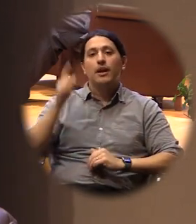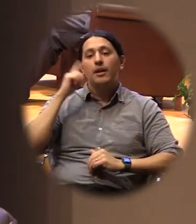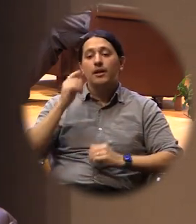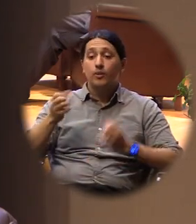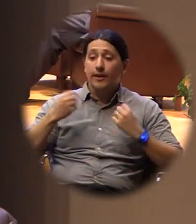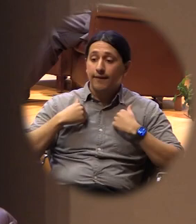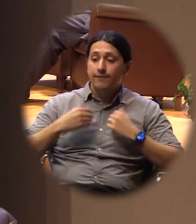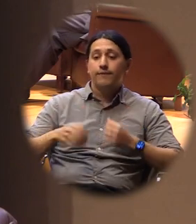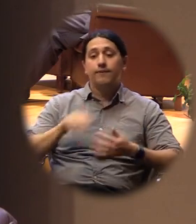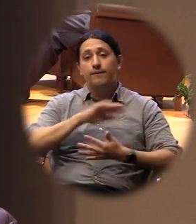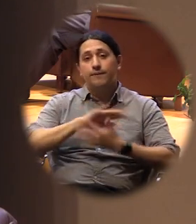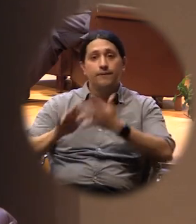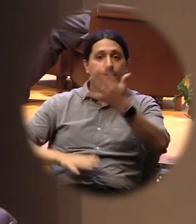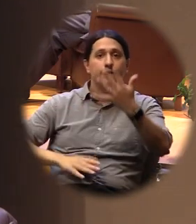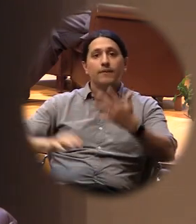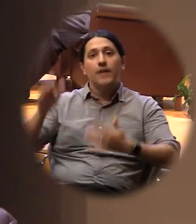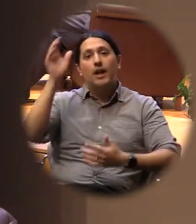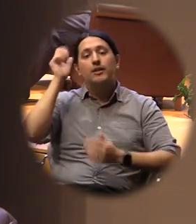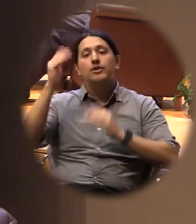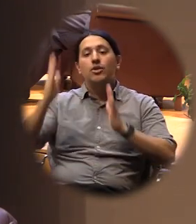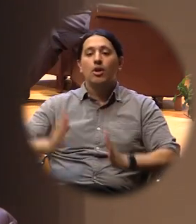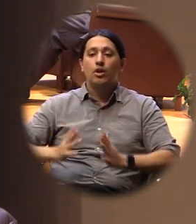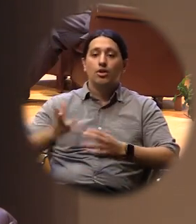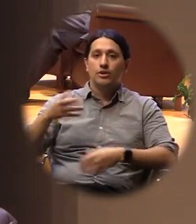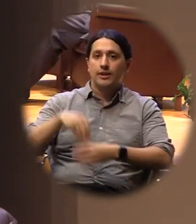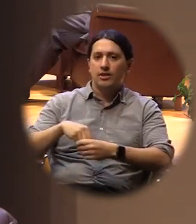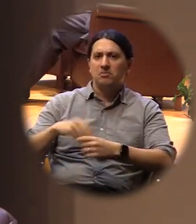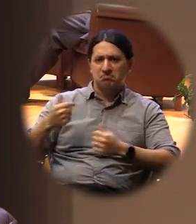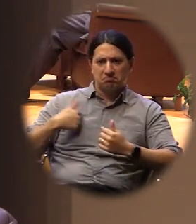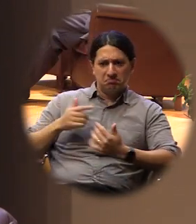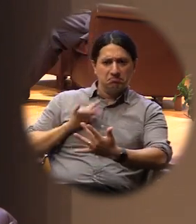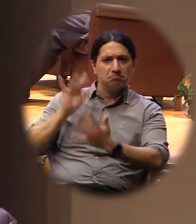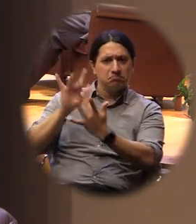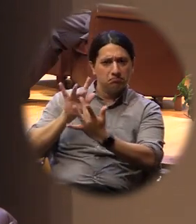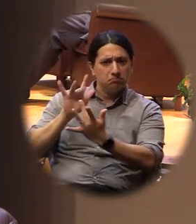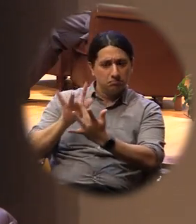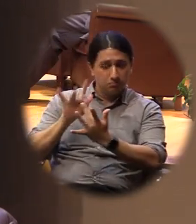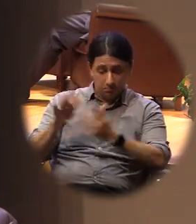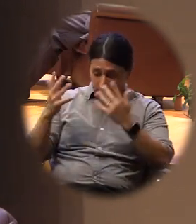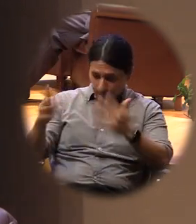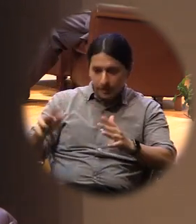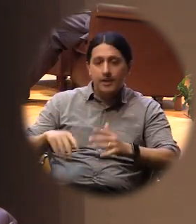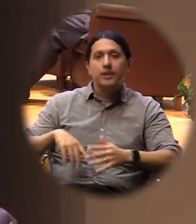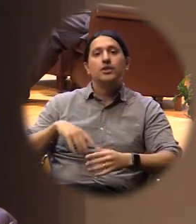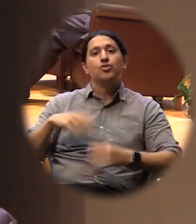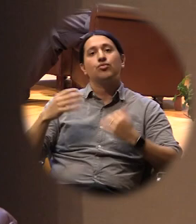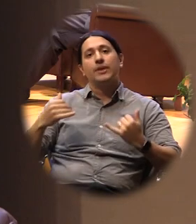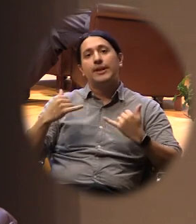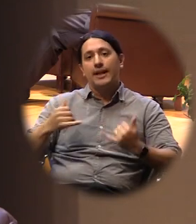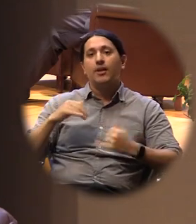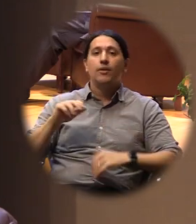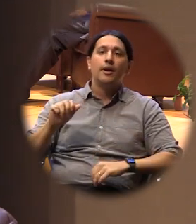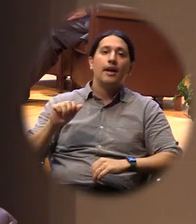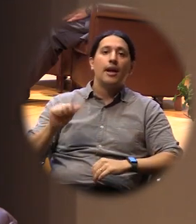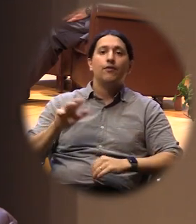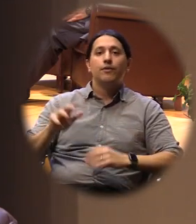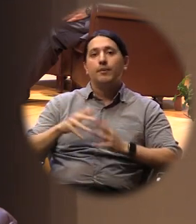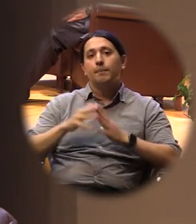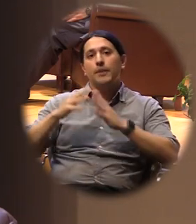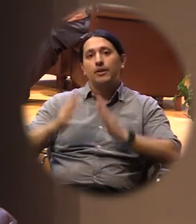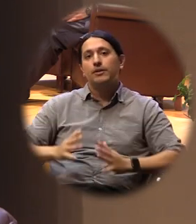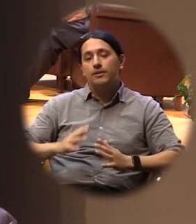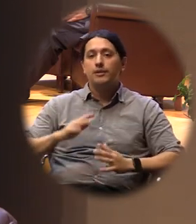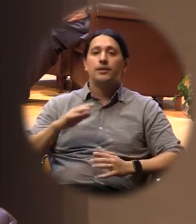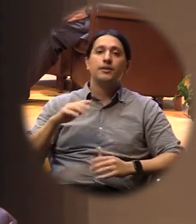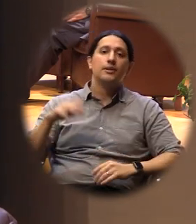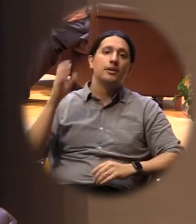of scholars, including I've been in contact with people who are currently African-American scholars who are currently writing their PhDs